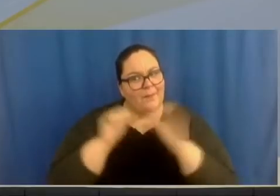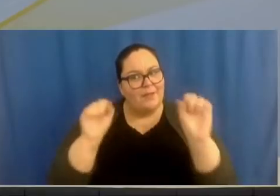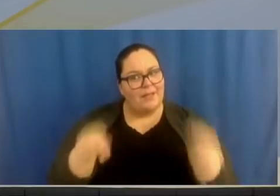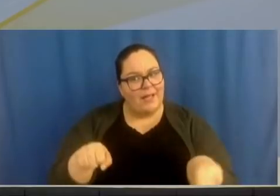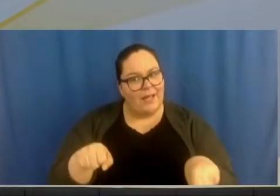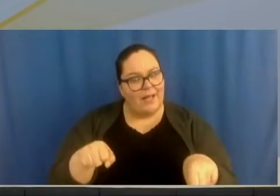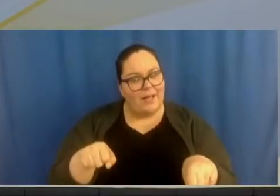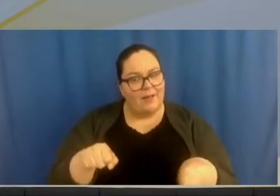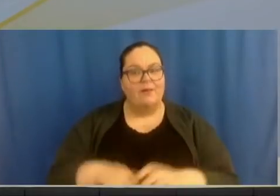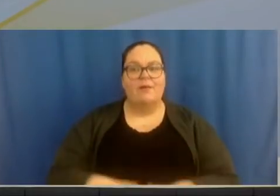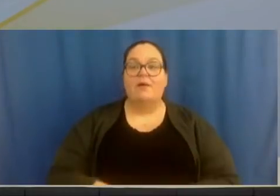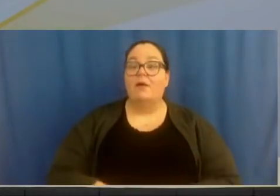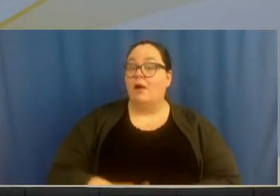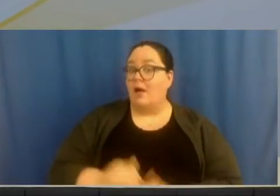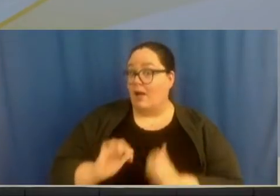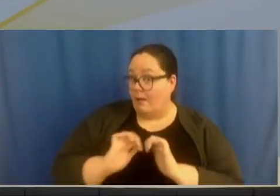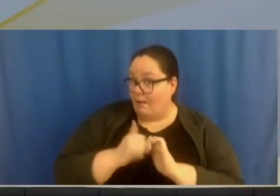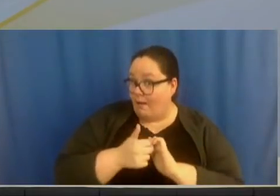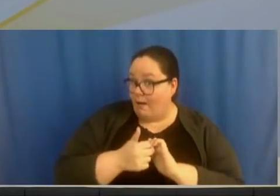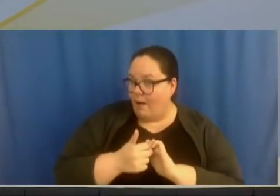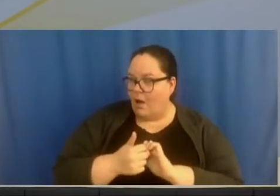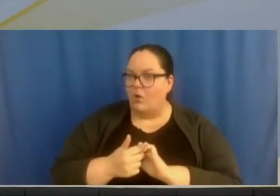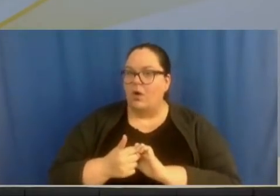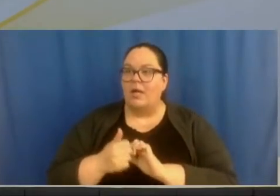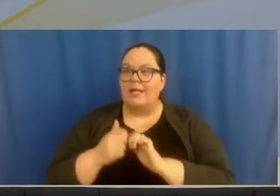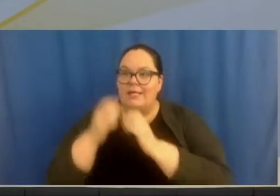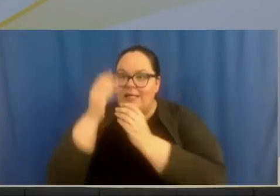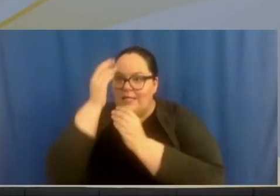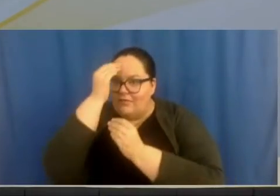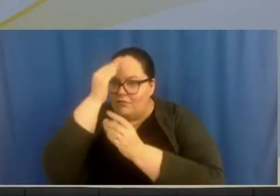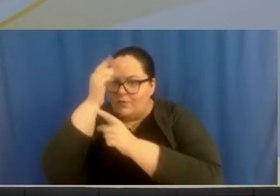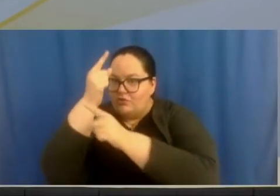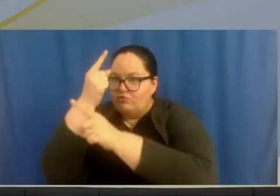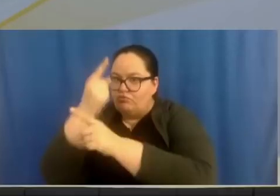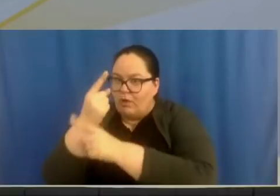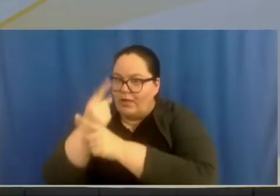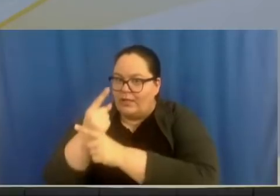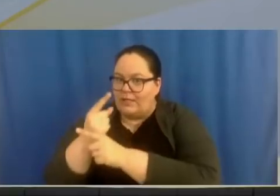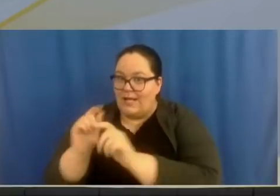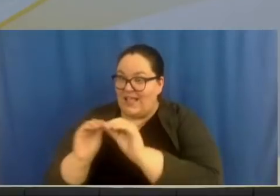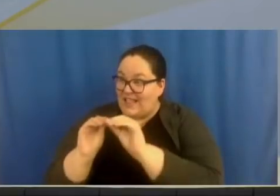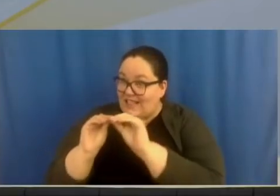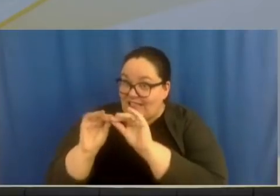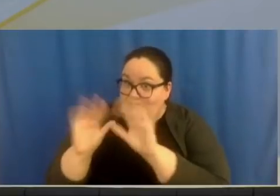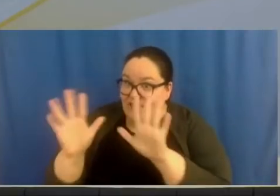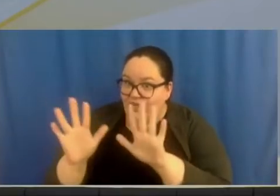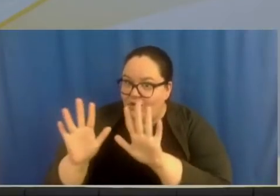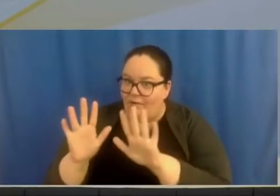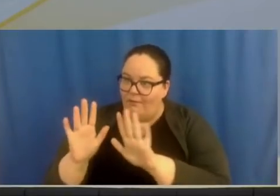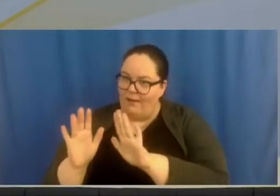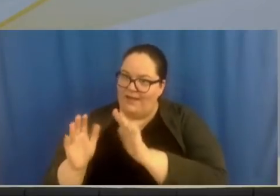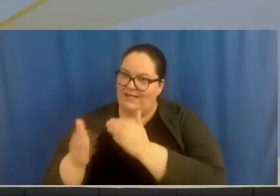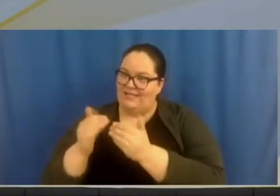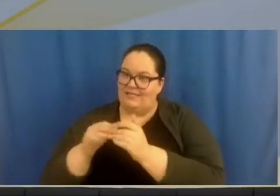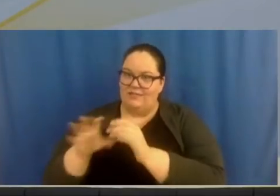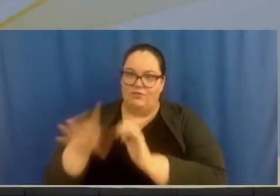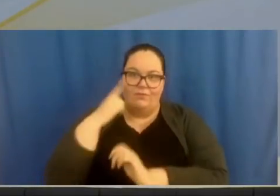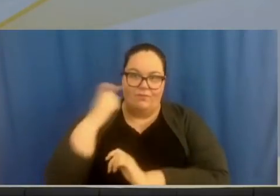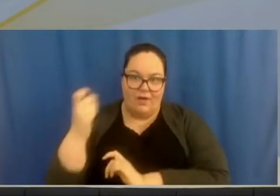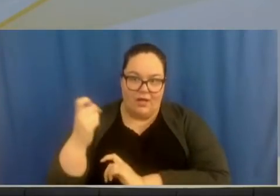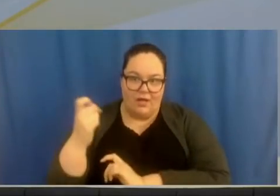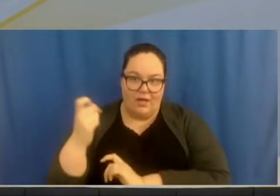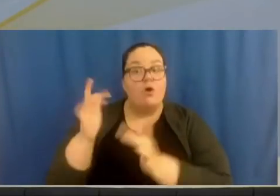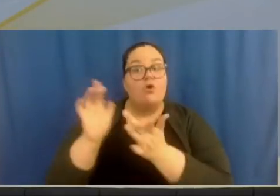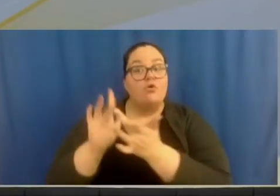you by ensuring these records are accurate, complete, easy to read, and readily accessible. Contact